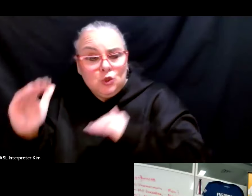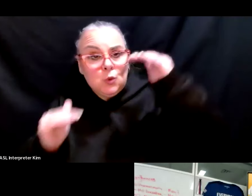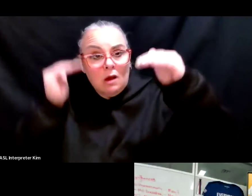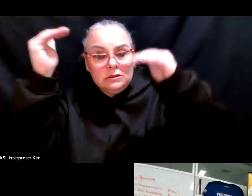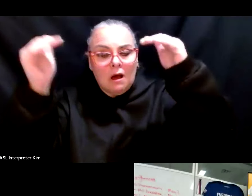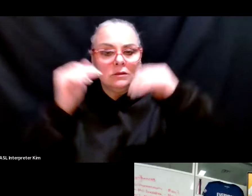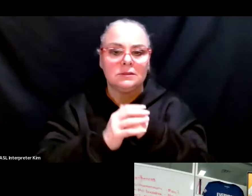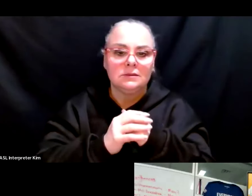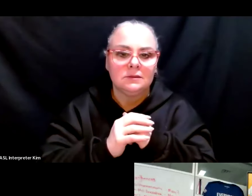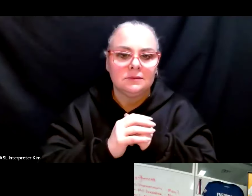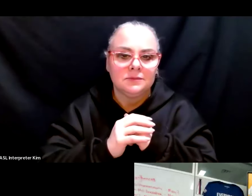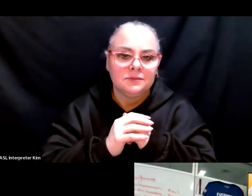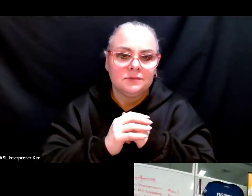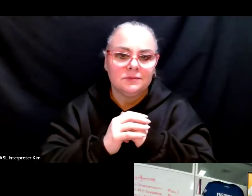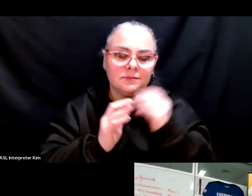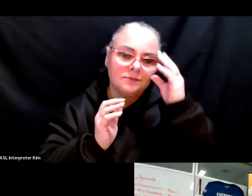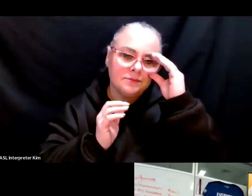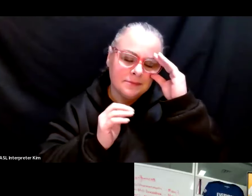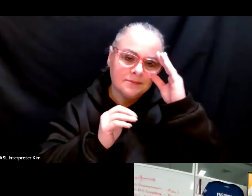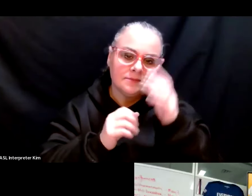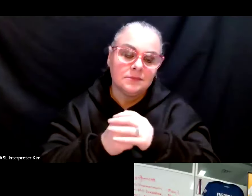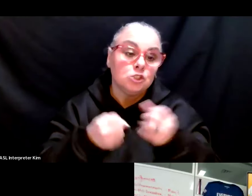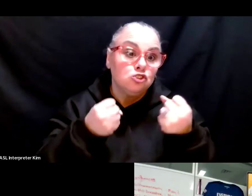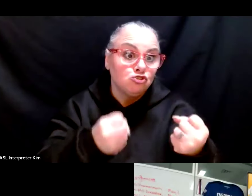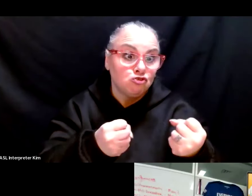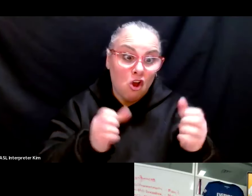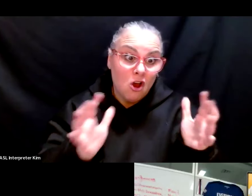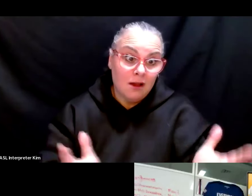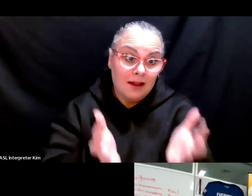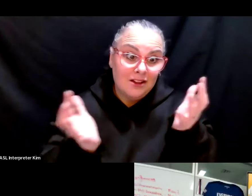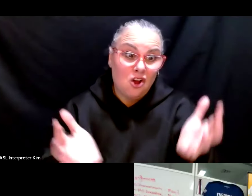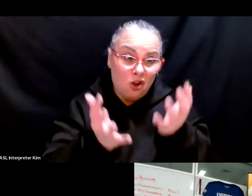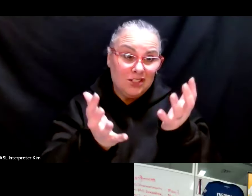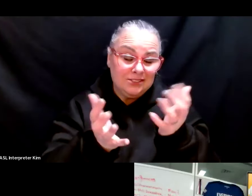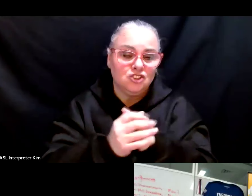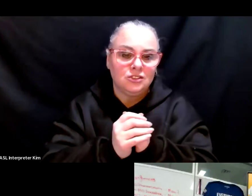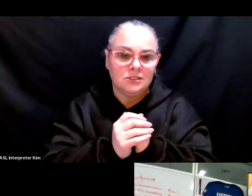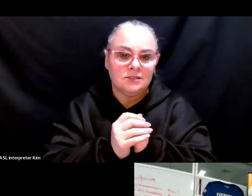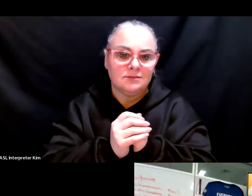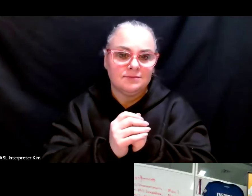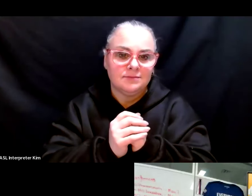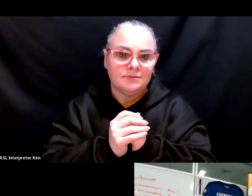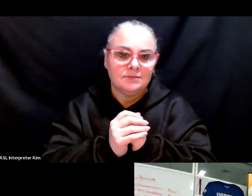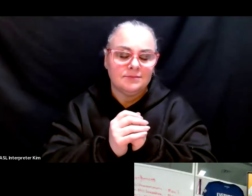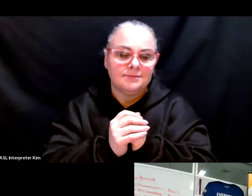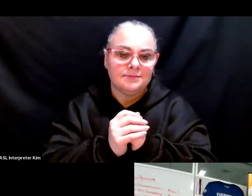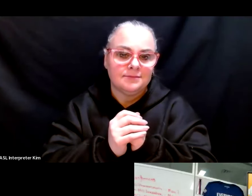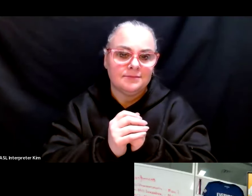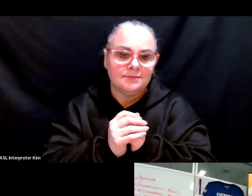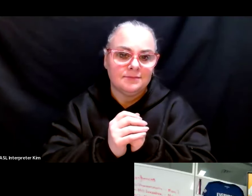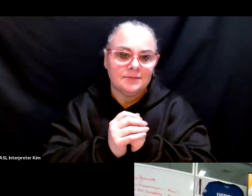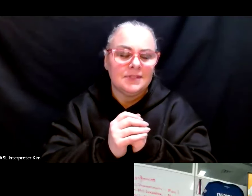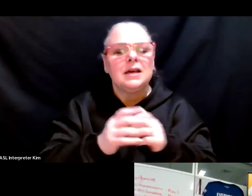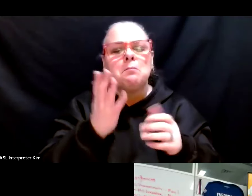the strong encouragement would be enhancing your son and